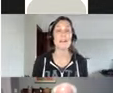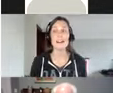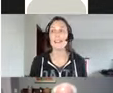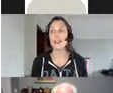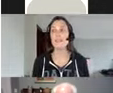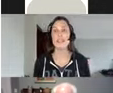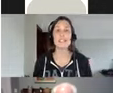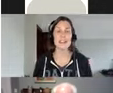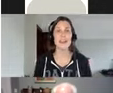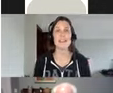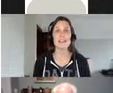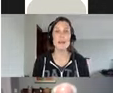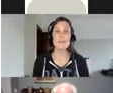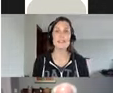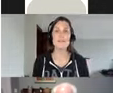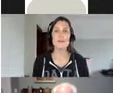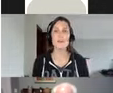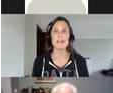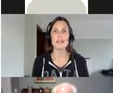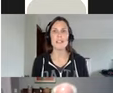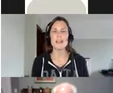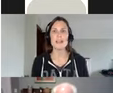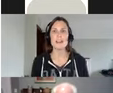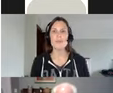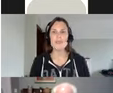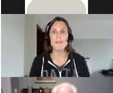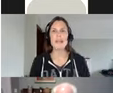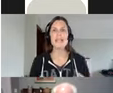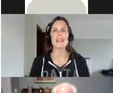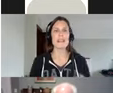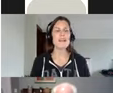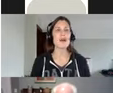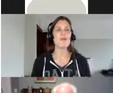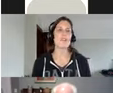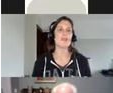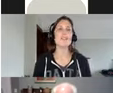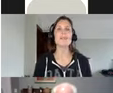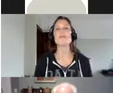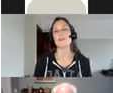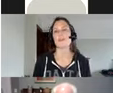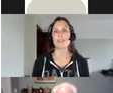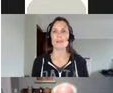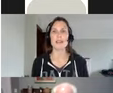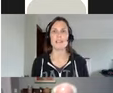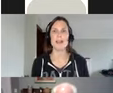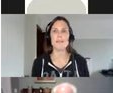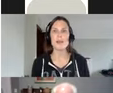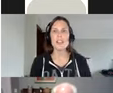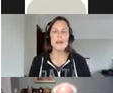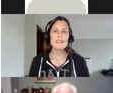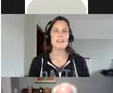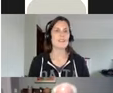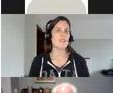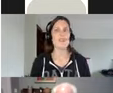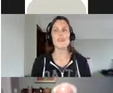map? I love this as a map example, because if you step back and think about what you were doing when you were interpreting this map,